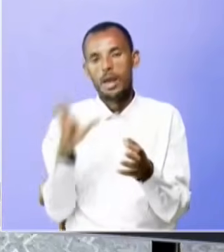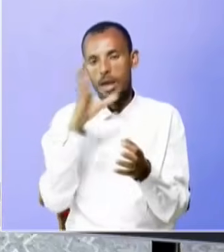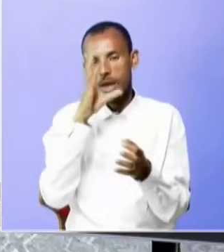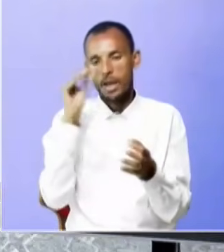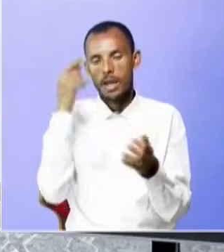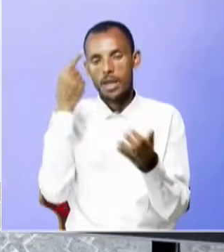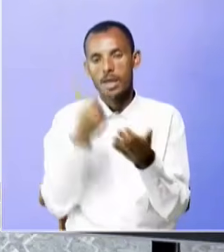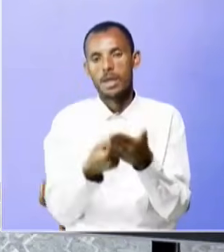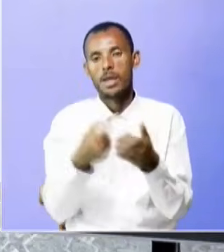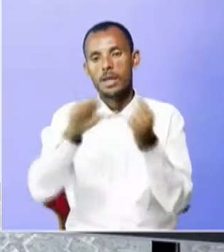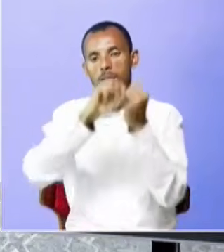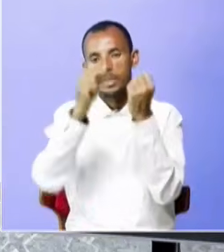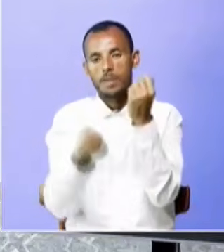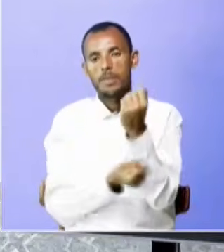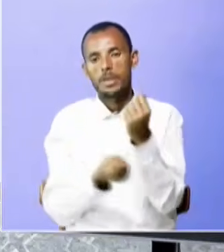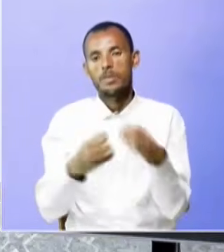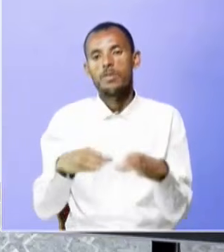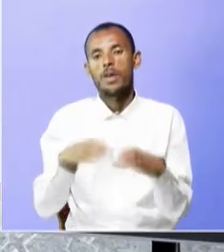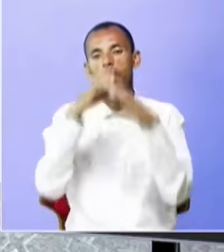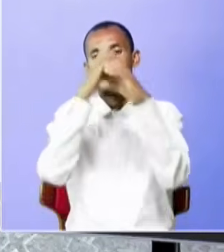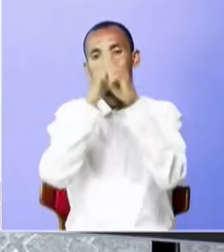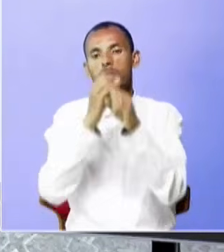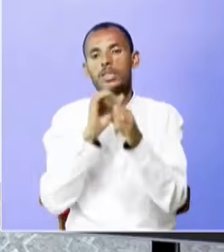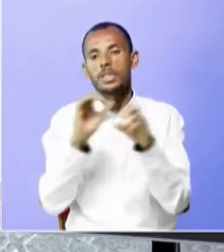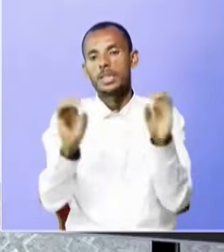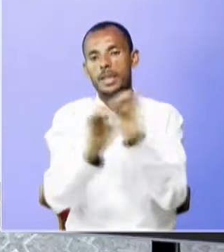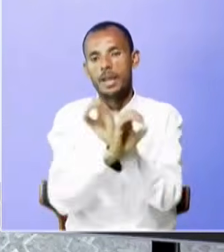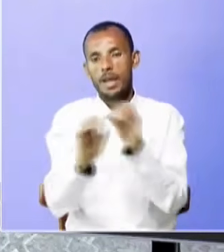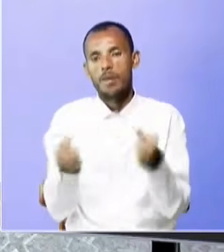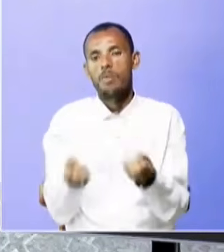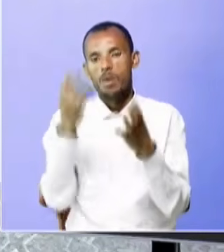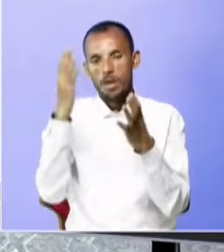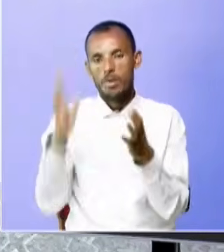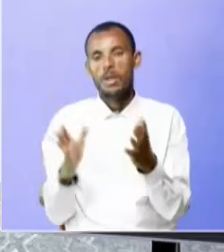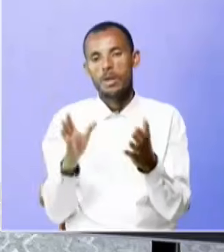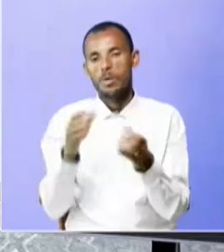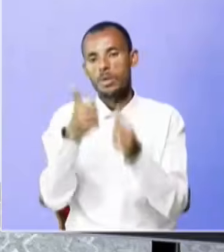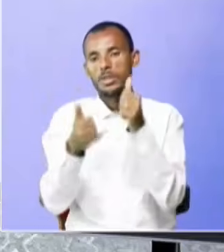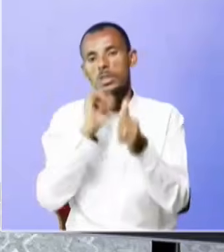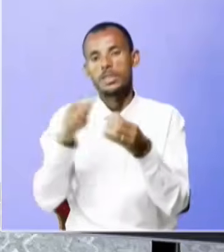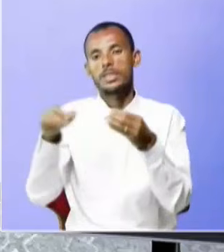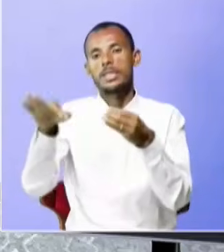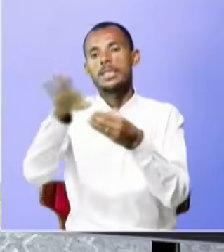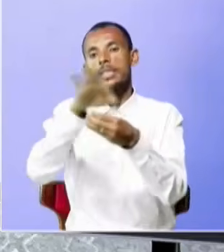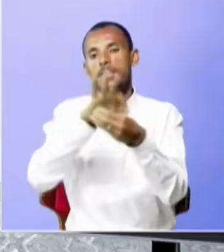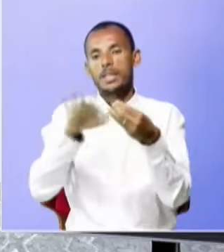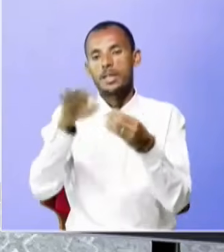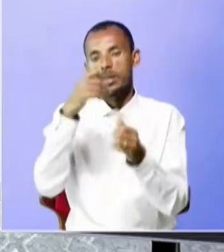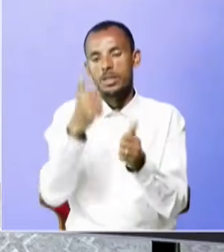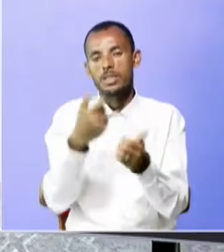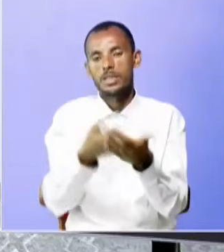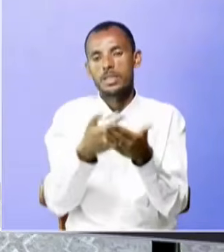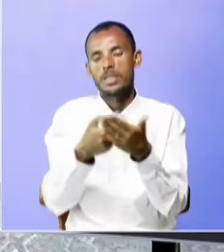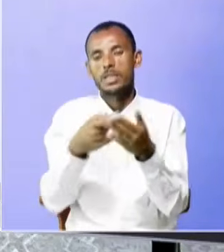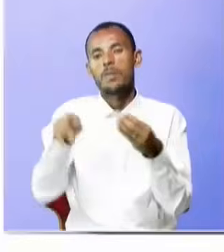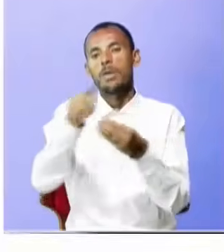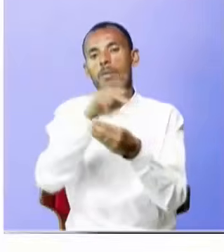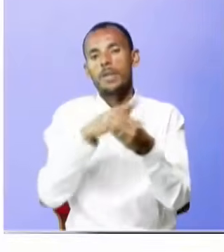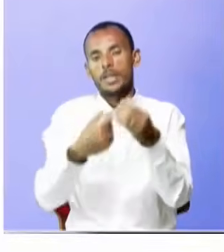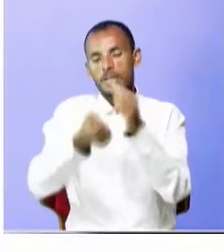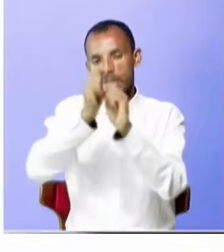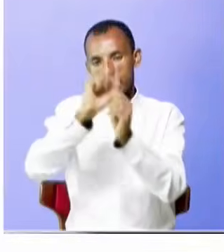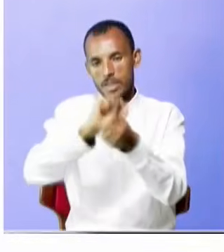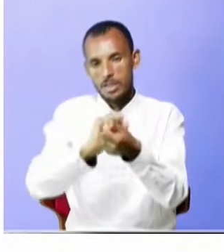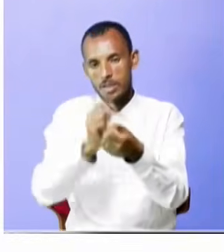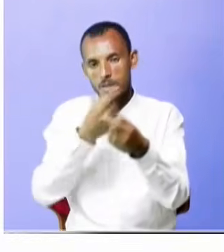here the base of a cone is non-polygonal, which is a circle. So this perimeter will be converted